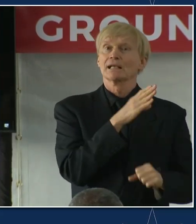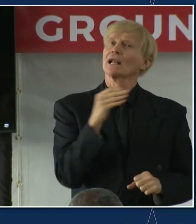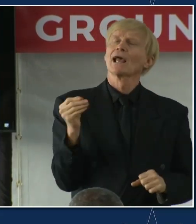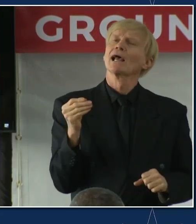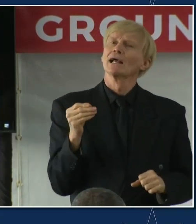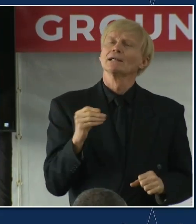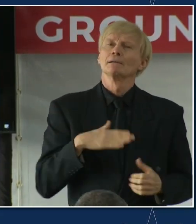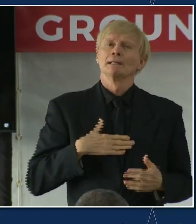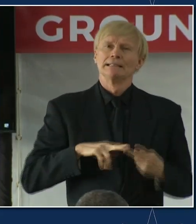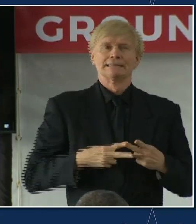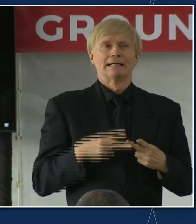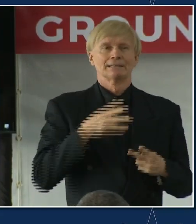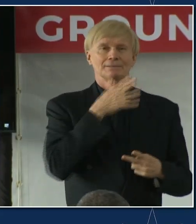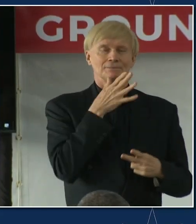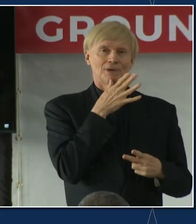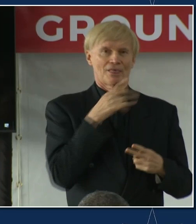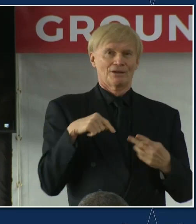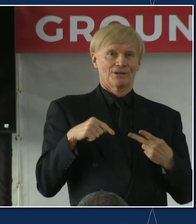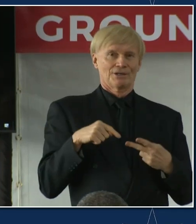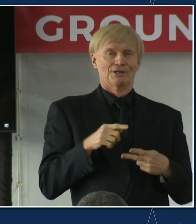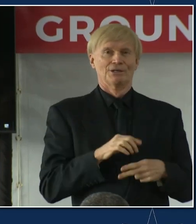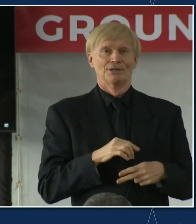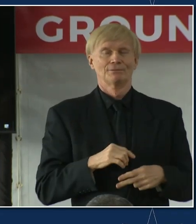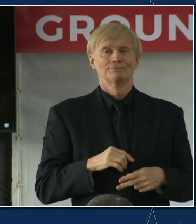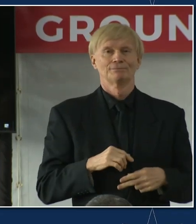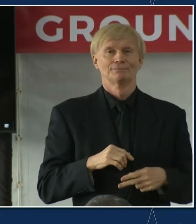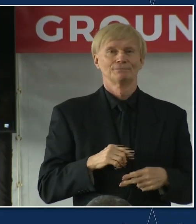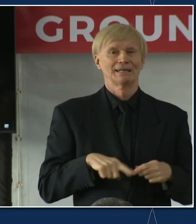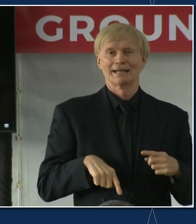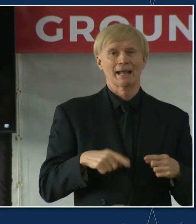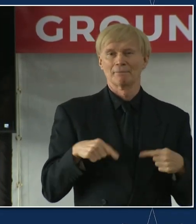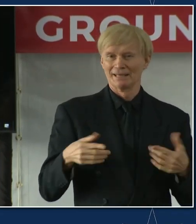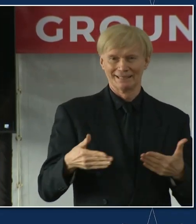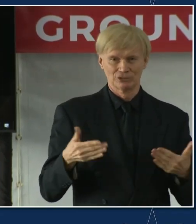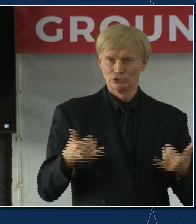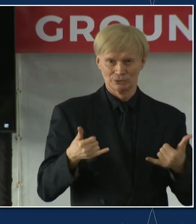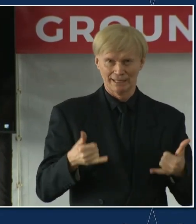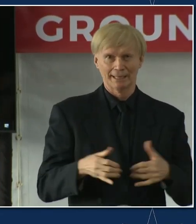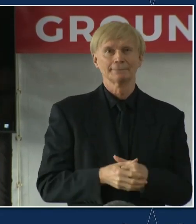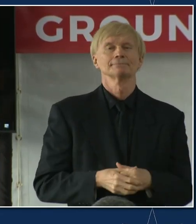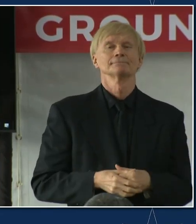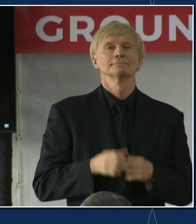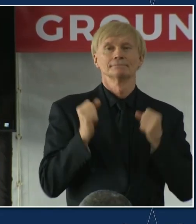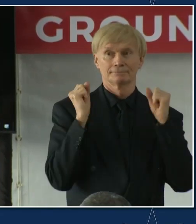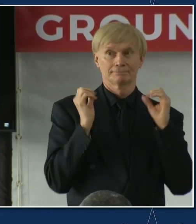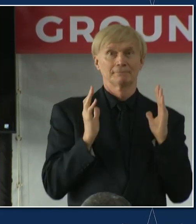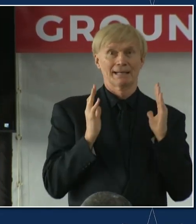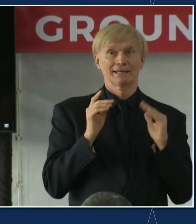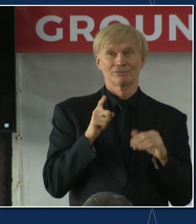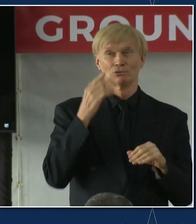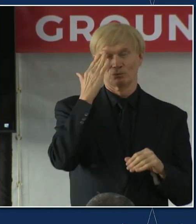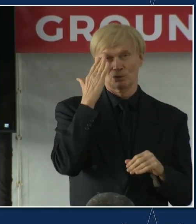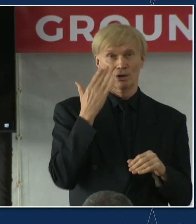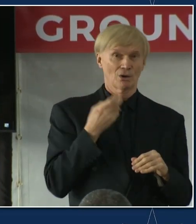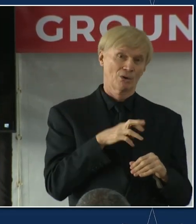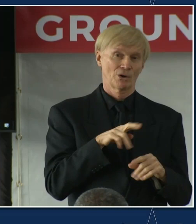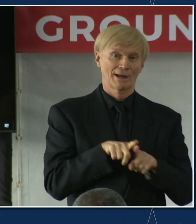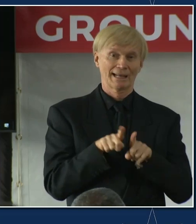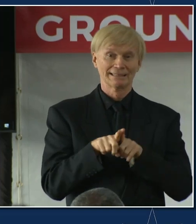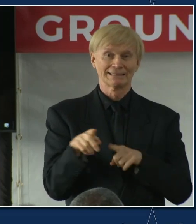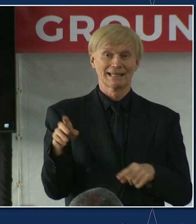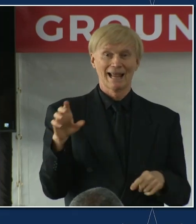is Dr. Mahalia Ann Hines. She can't be here today, but many of you may know her as Common's